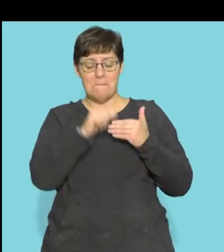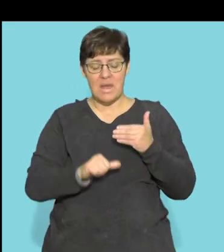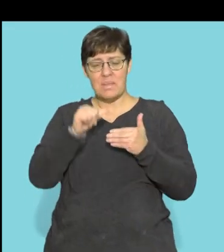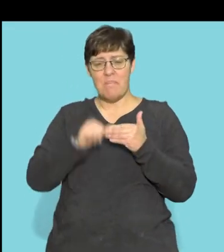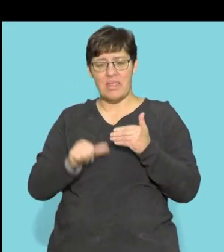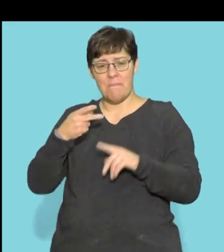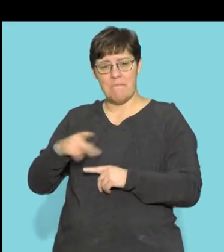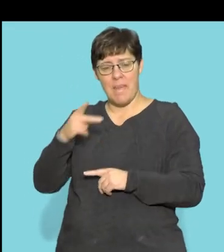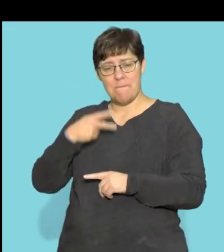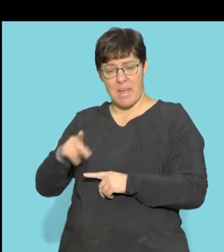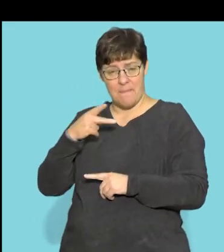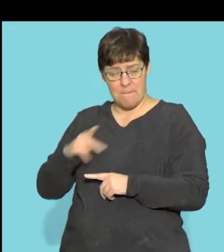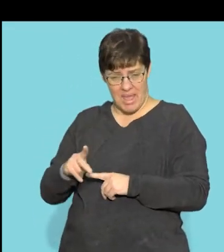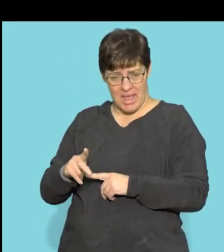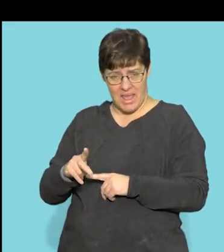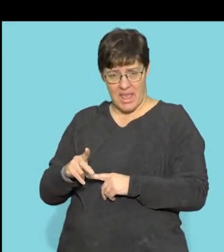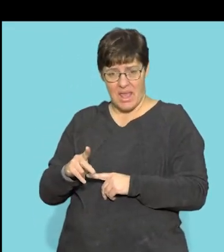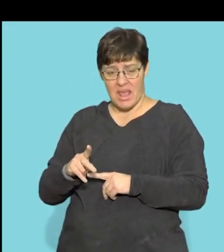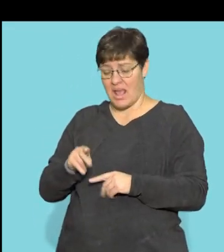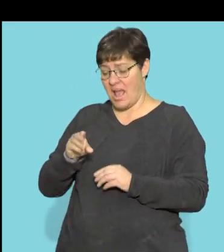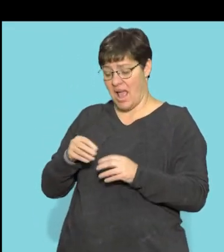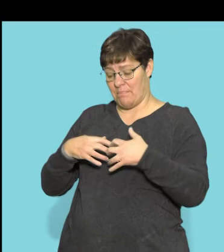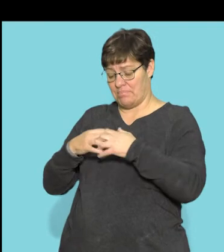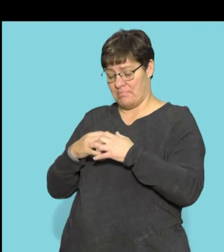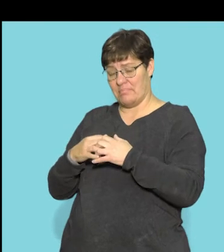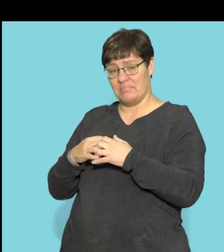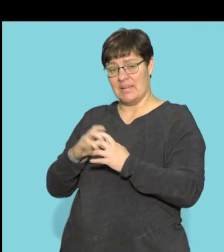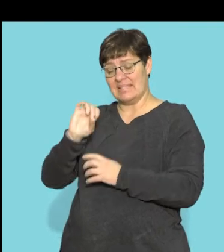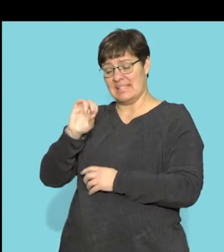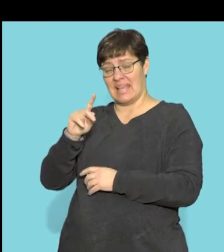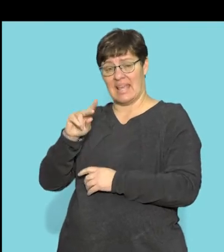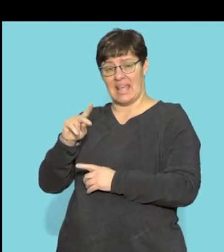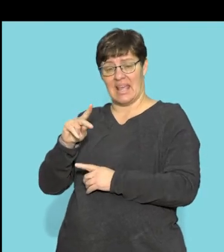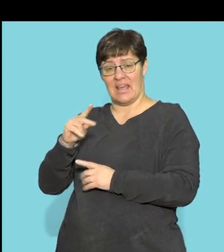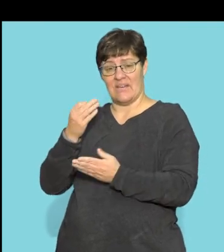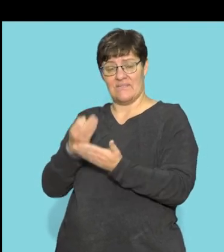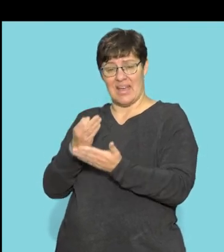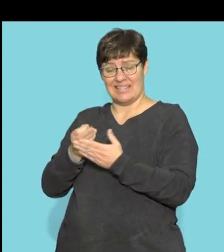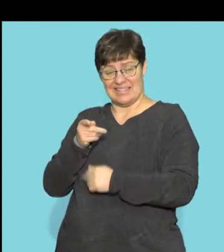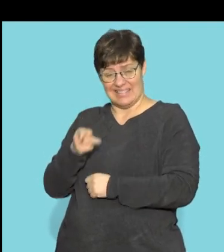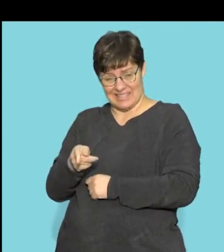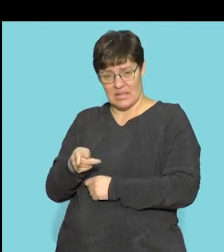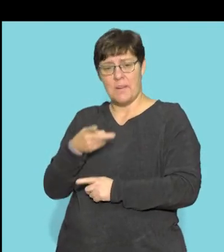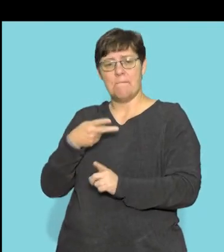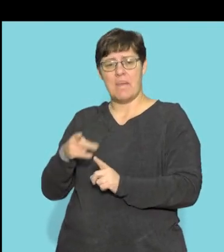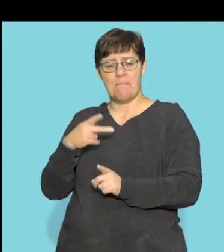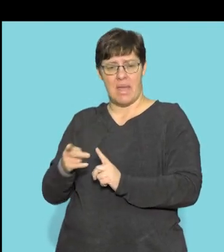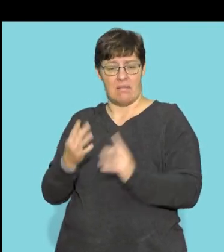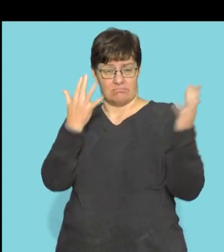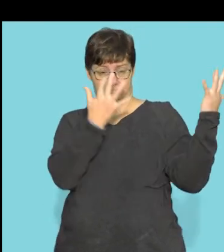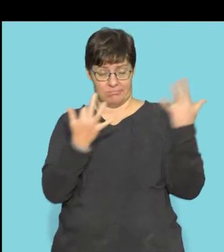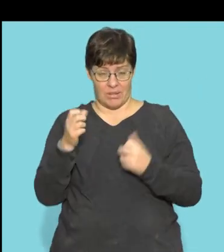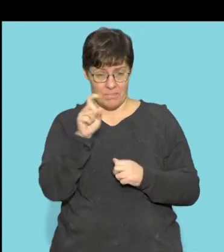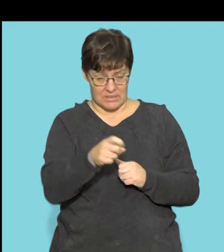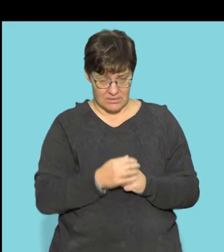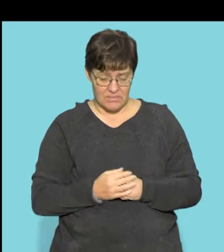monthly installment paid into the sinking fund, right? The sinking fund, remember we said is the difference, which I'm going to show